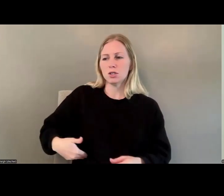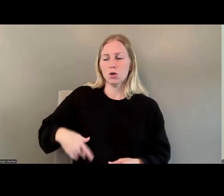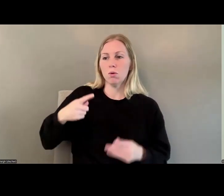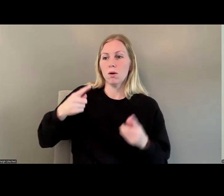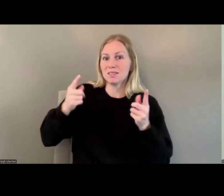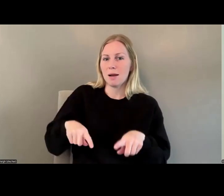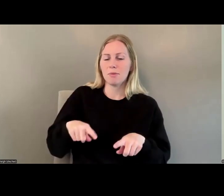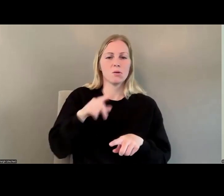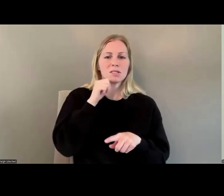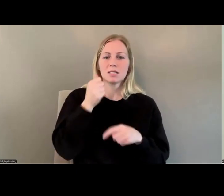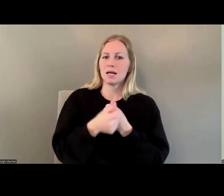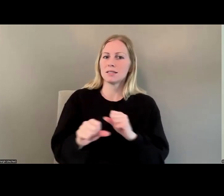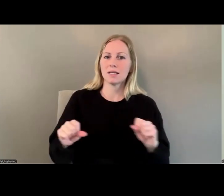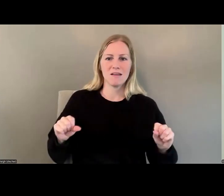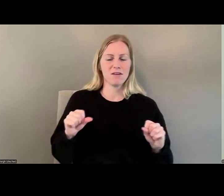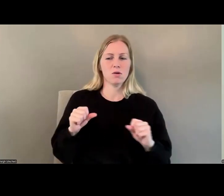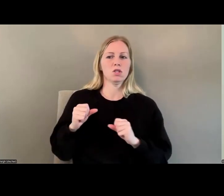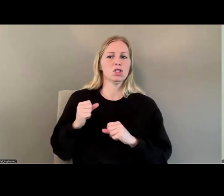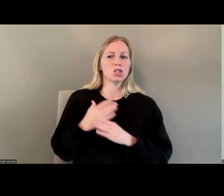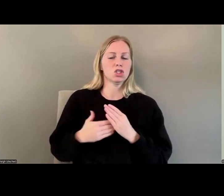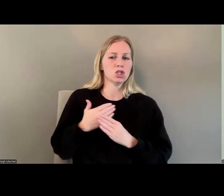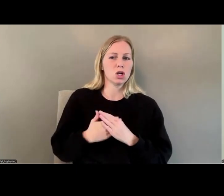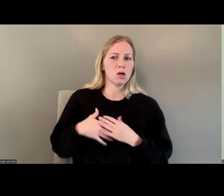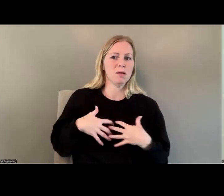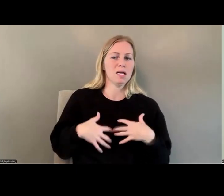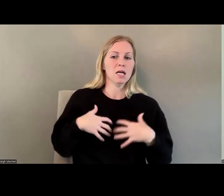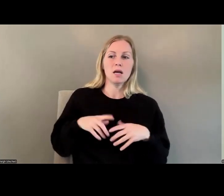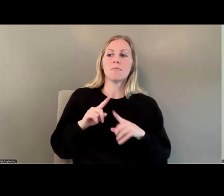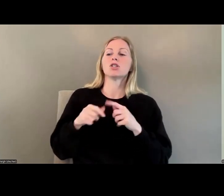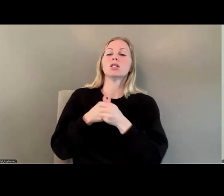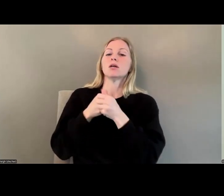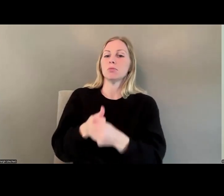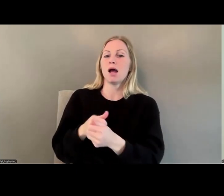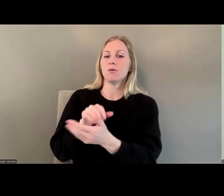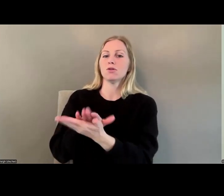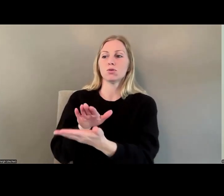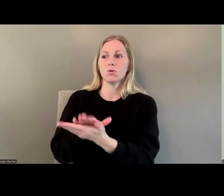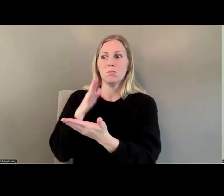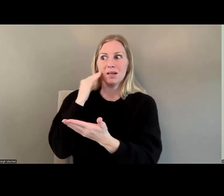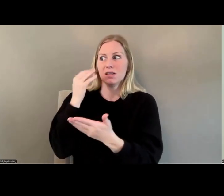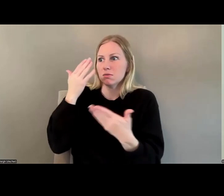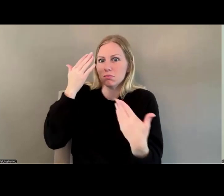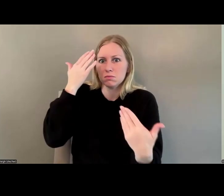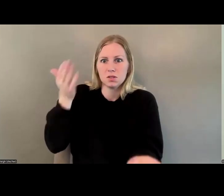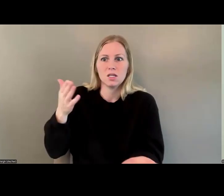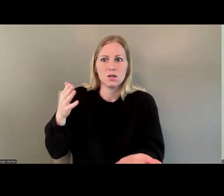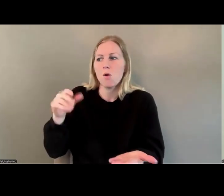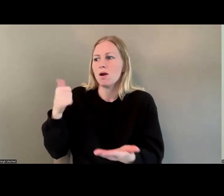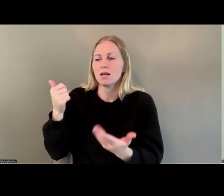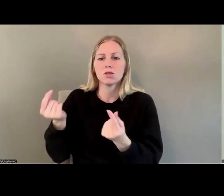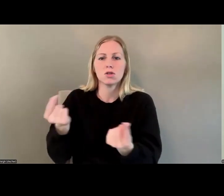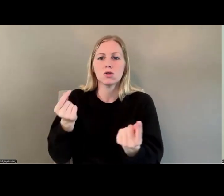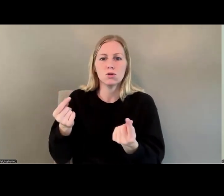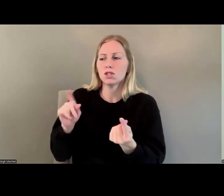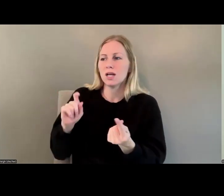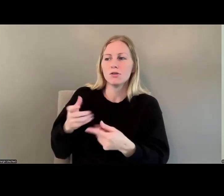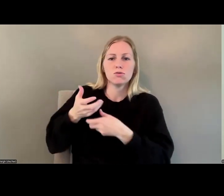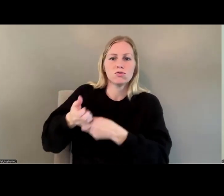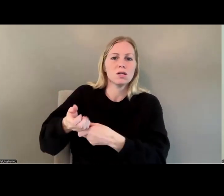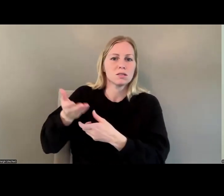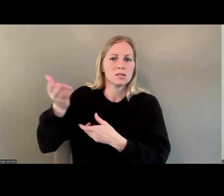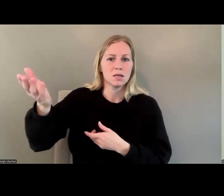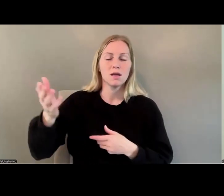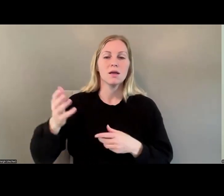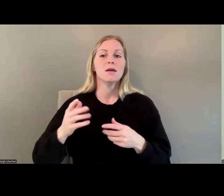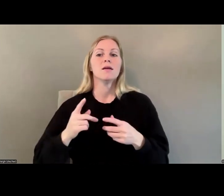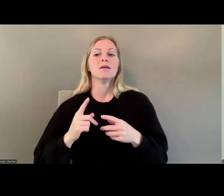unsafe and disturbing, but she complied with what the school was doing because she didn't know what else to do. She trusted them. Not long after